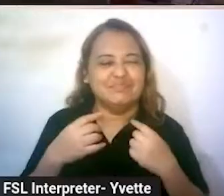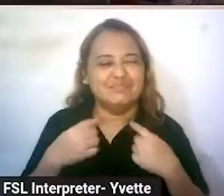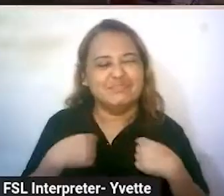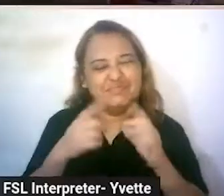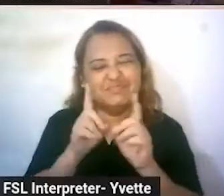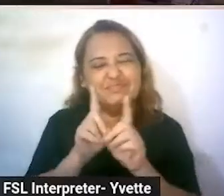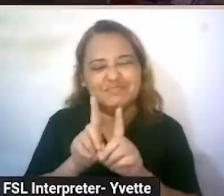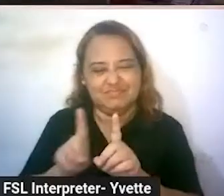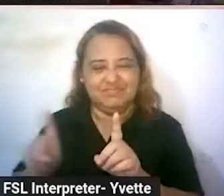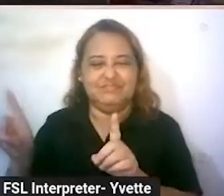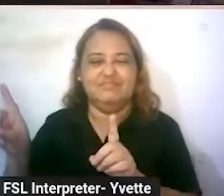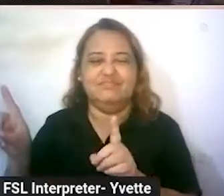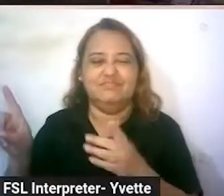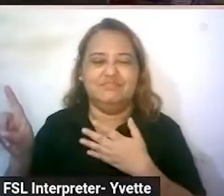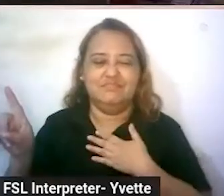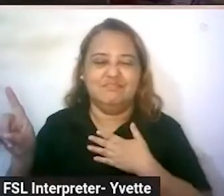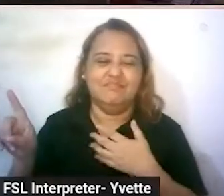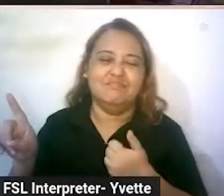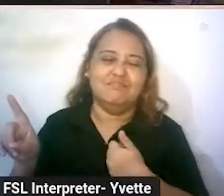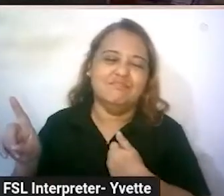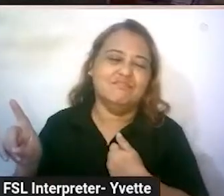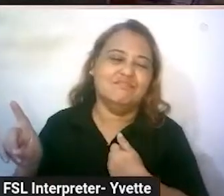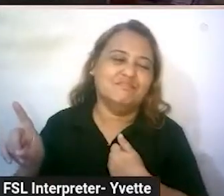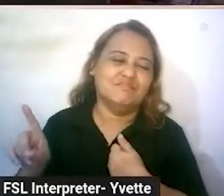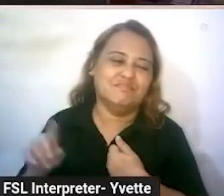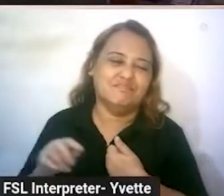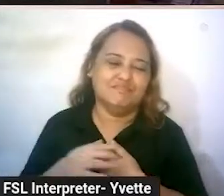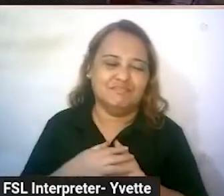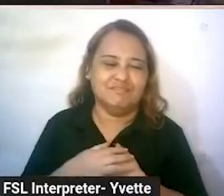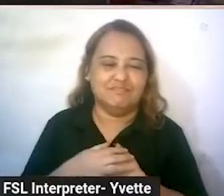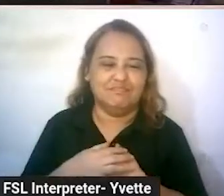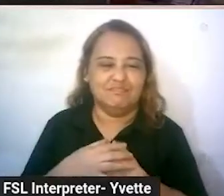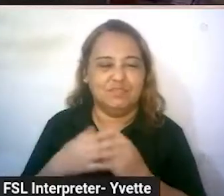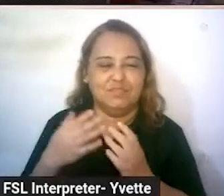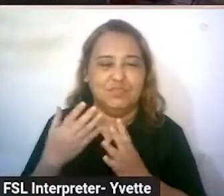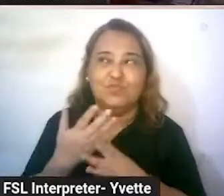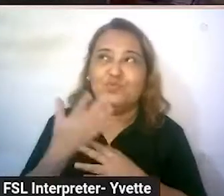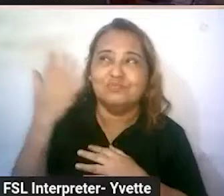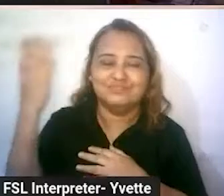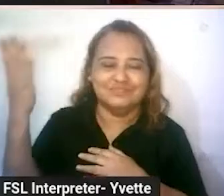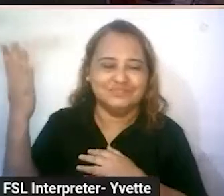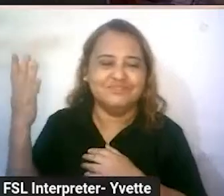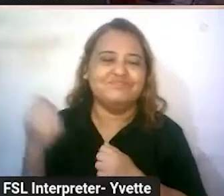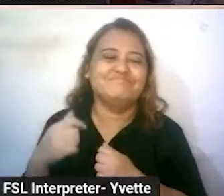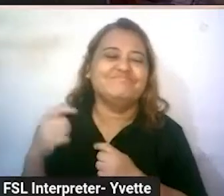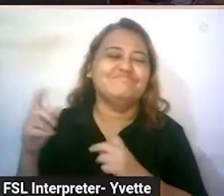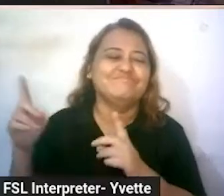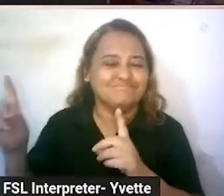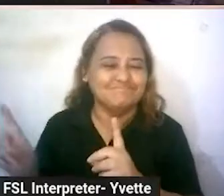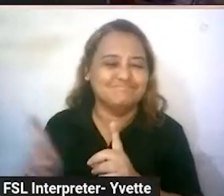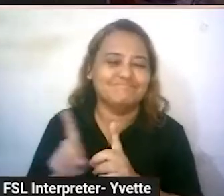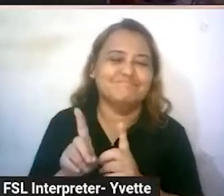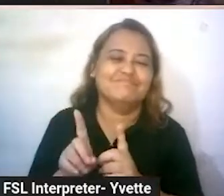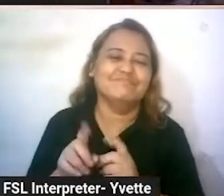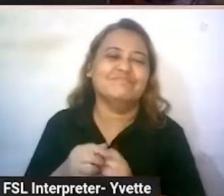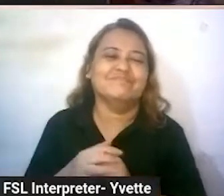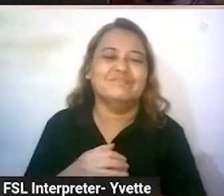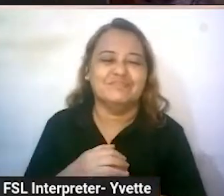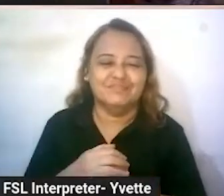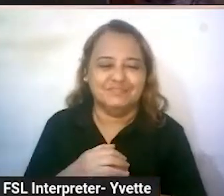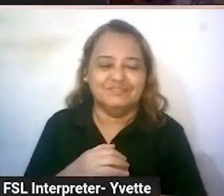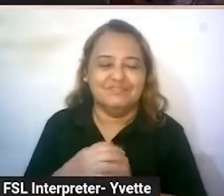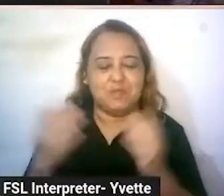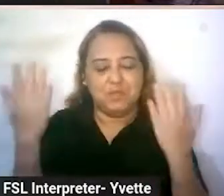I isolated myself, but through Him, He let me out of that isolation, of that dark